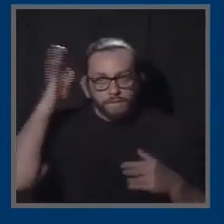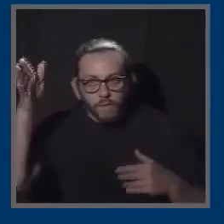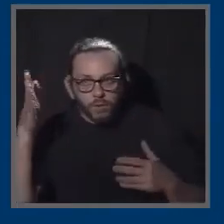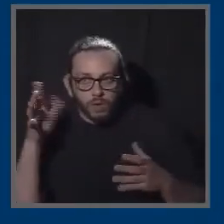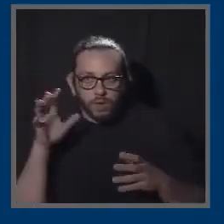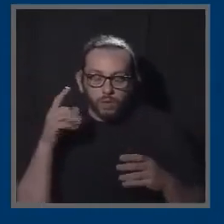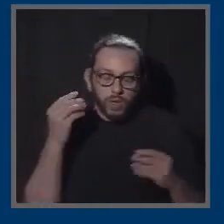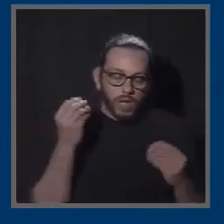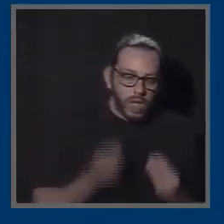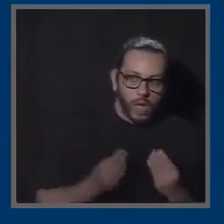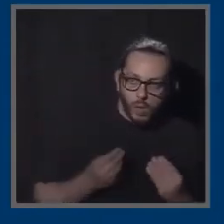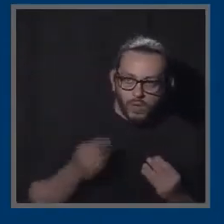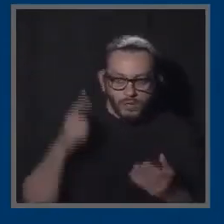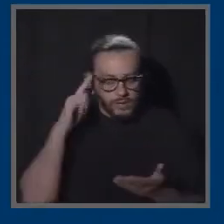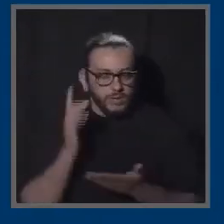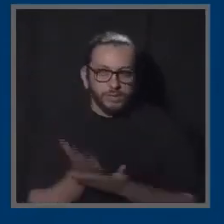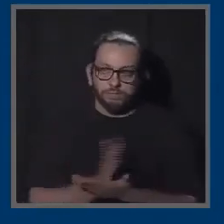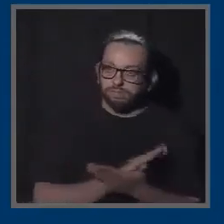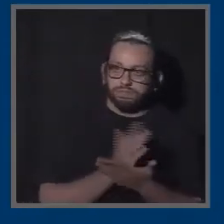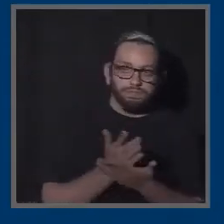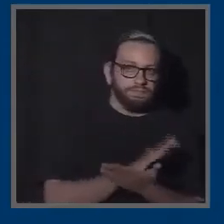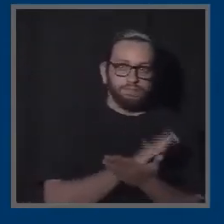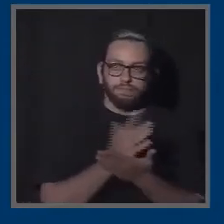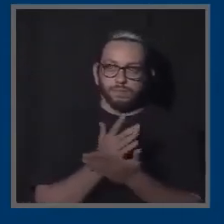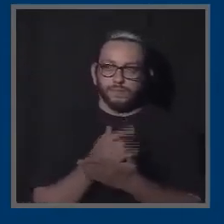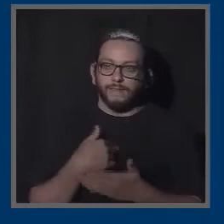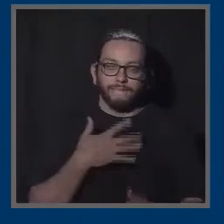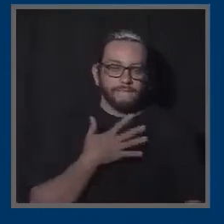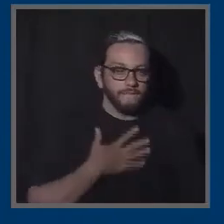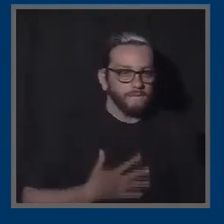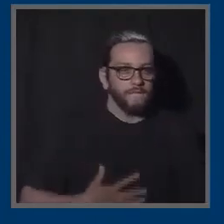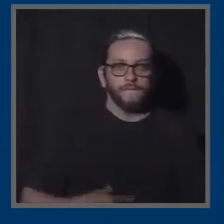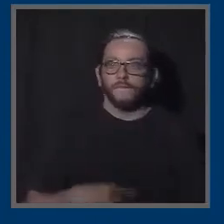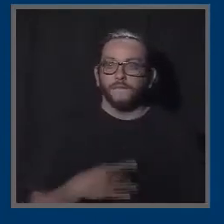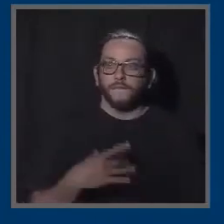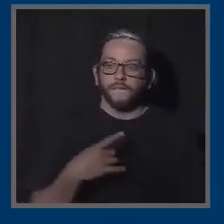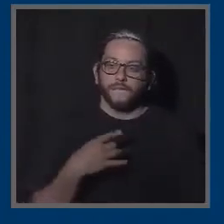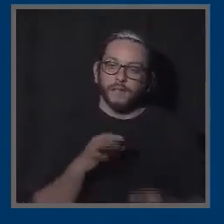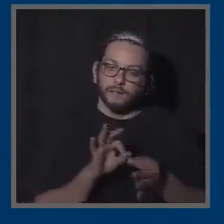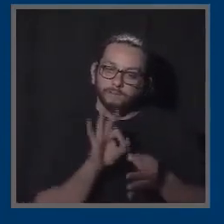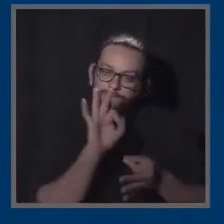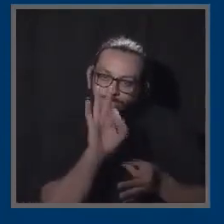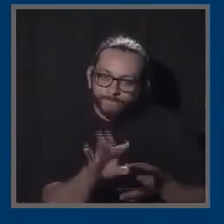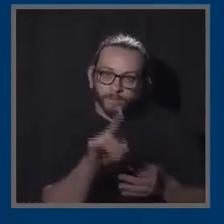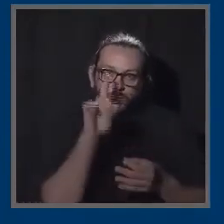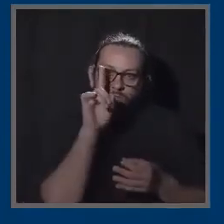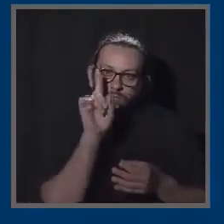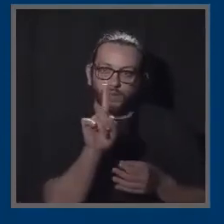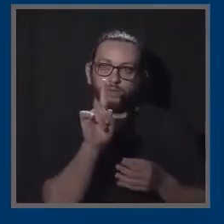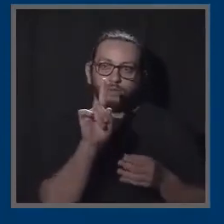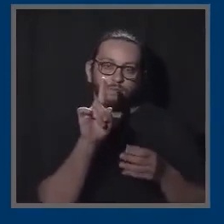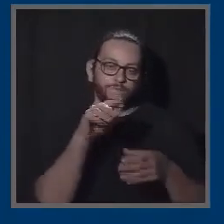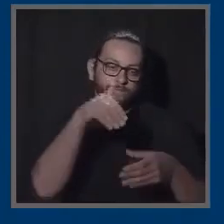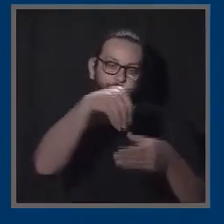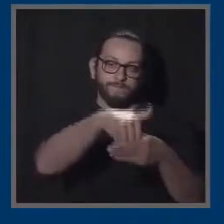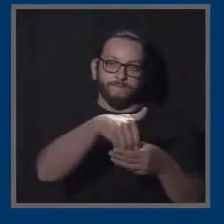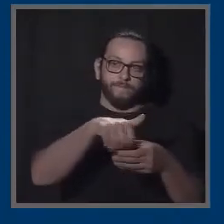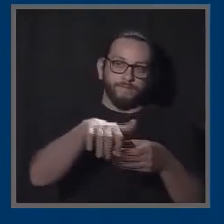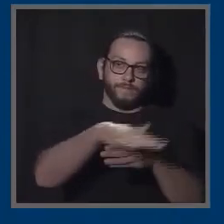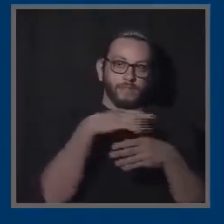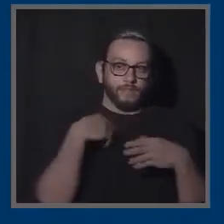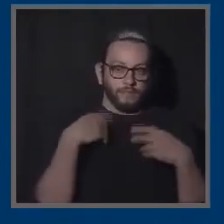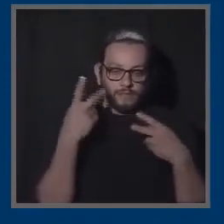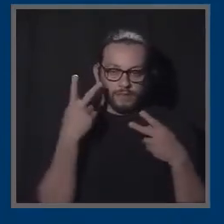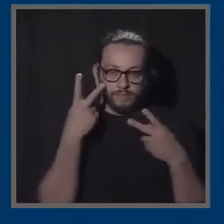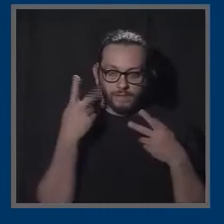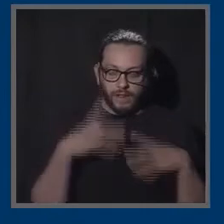look like. And I just want to draw out one discussion in the UK context around the politics of care. So